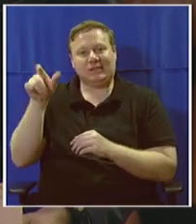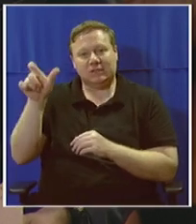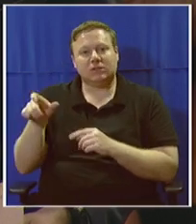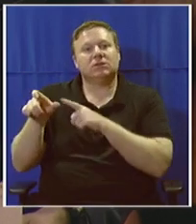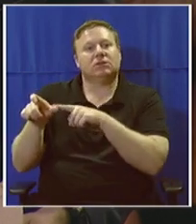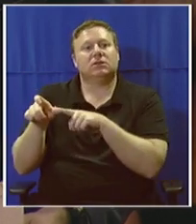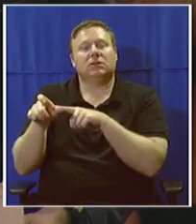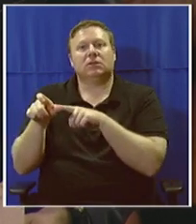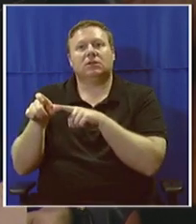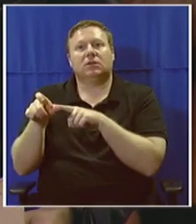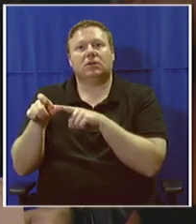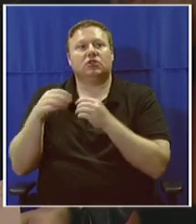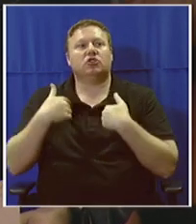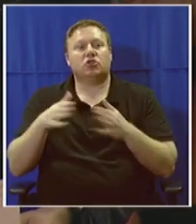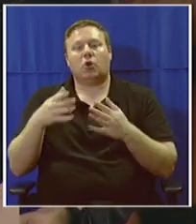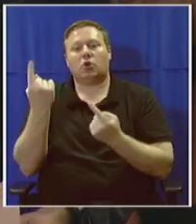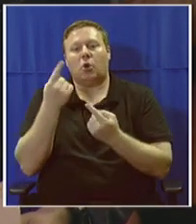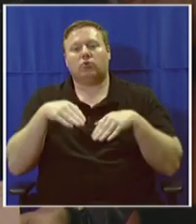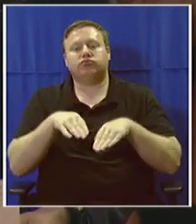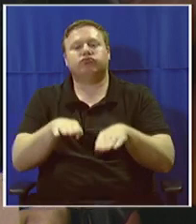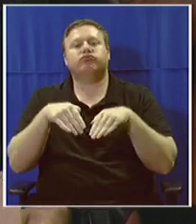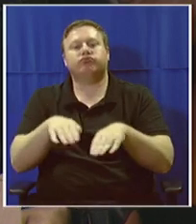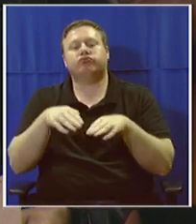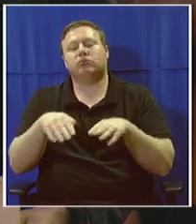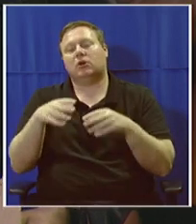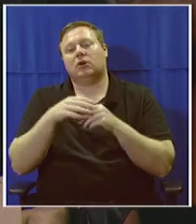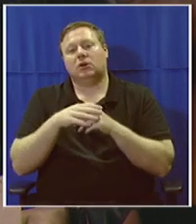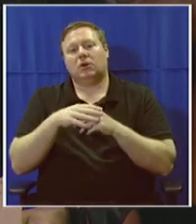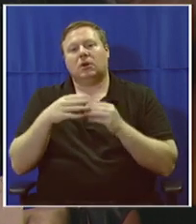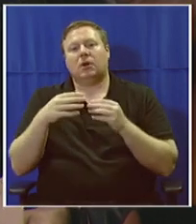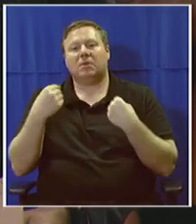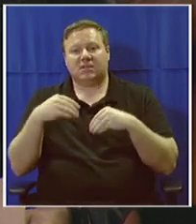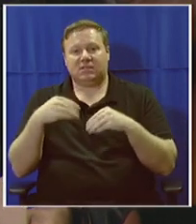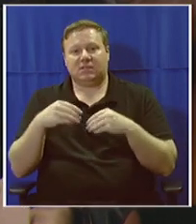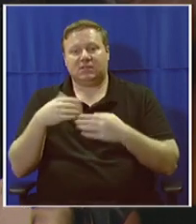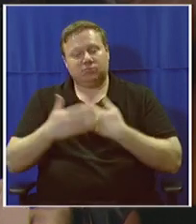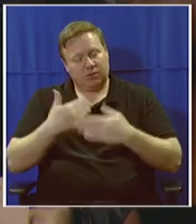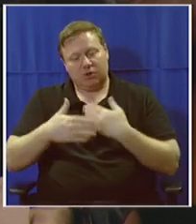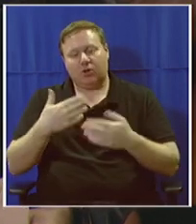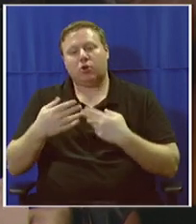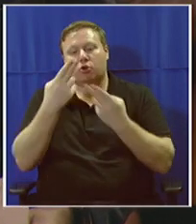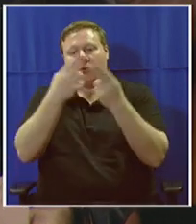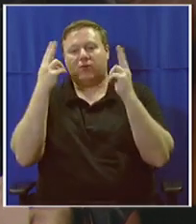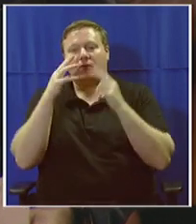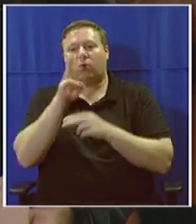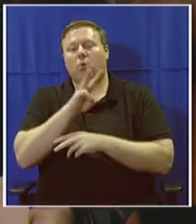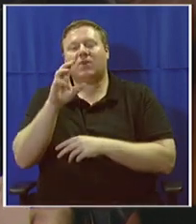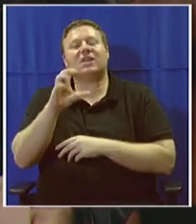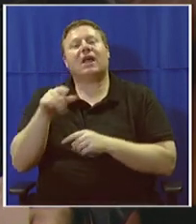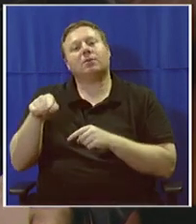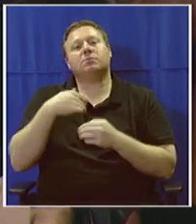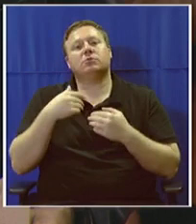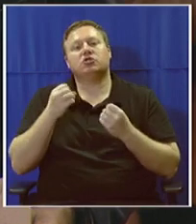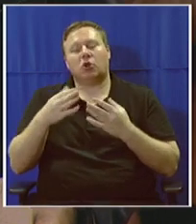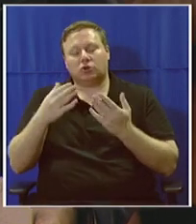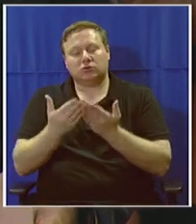her studies at the University of the Western Cape. Further notes that she was picked to form part of the University of Western Cape